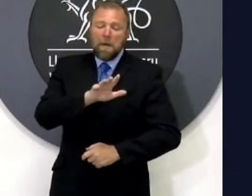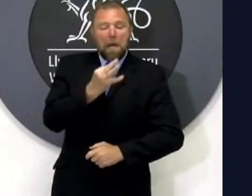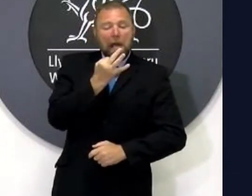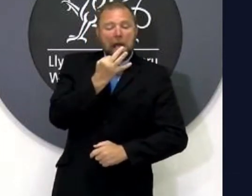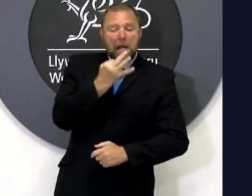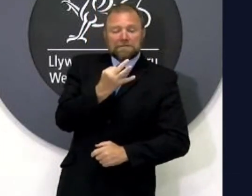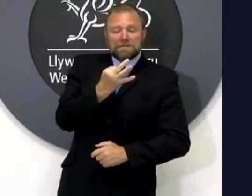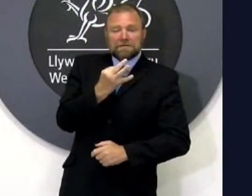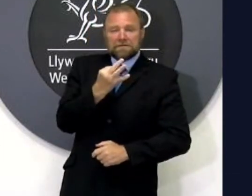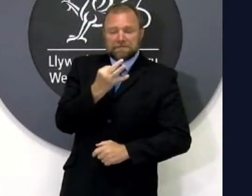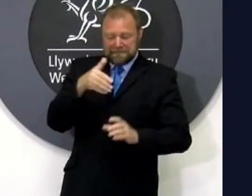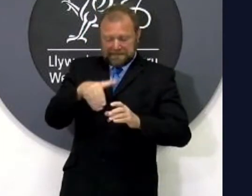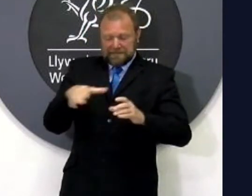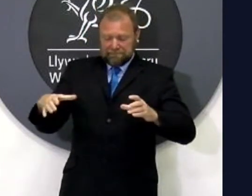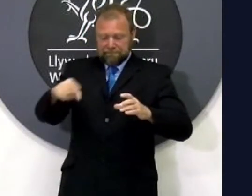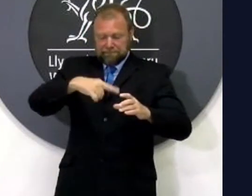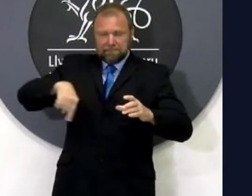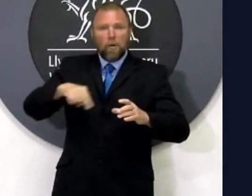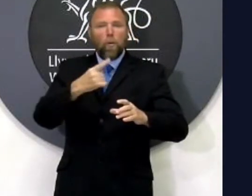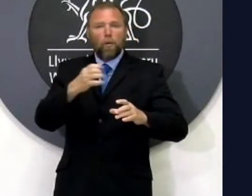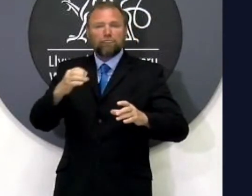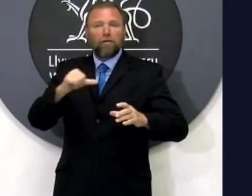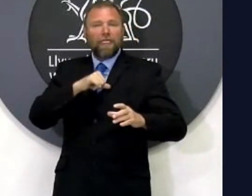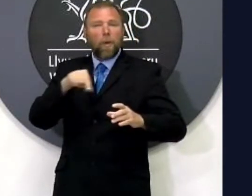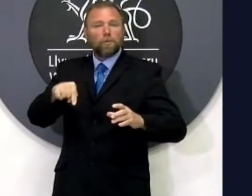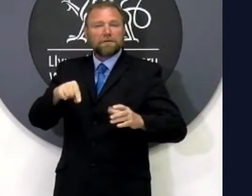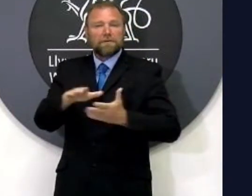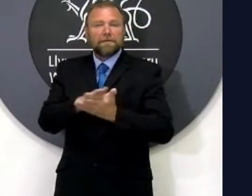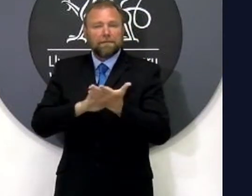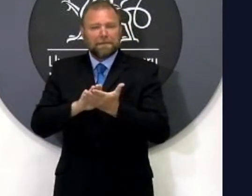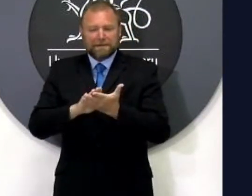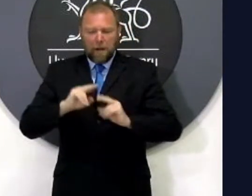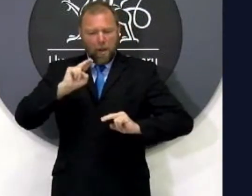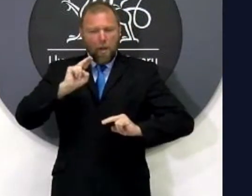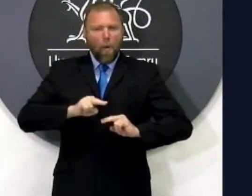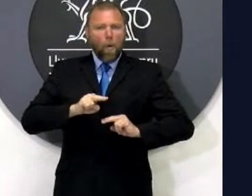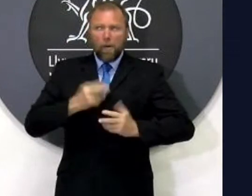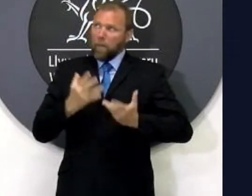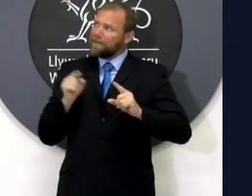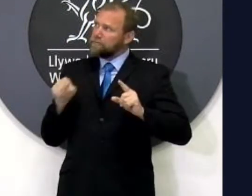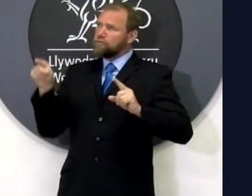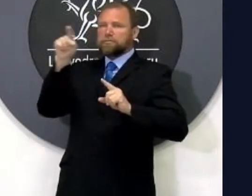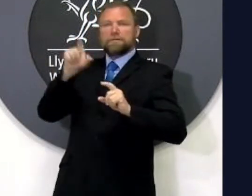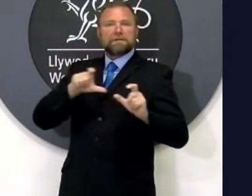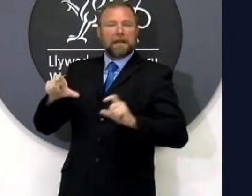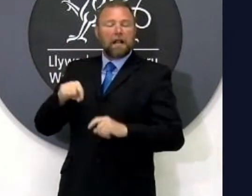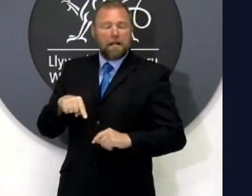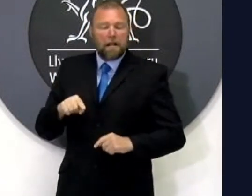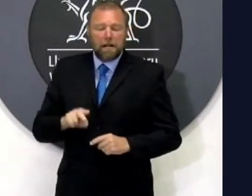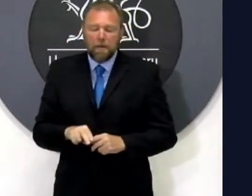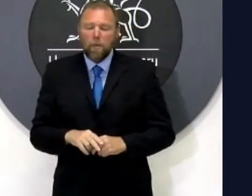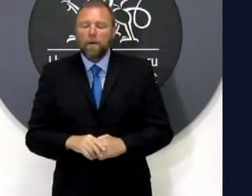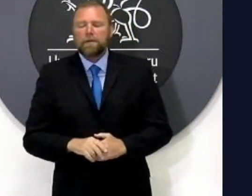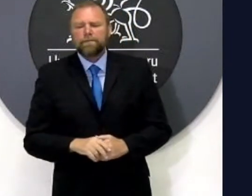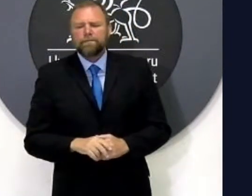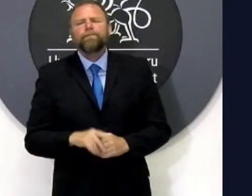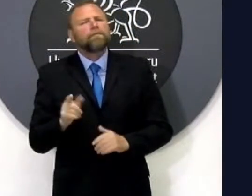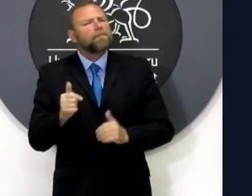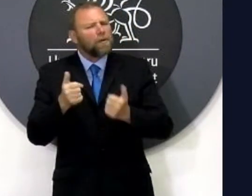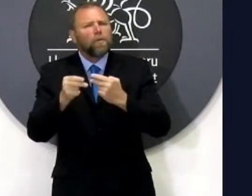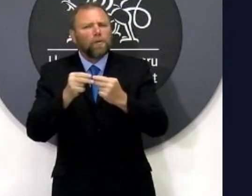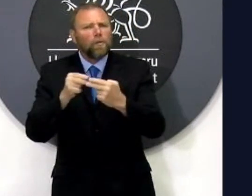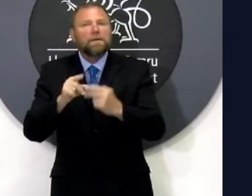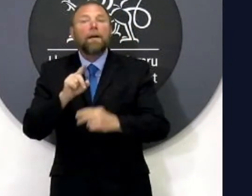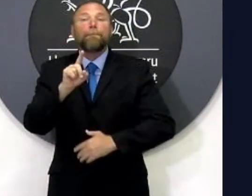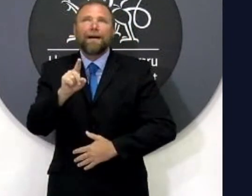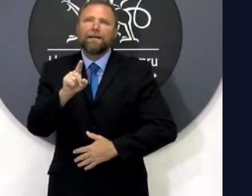800,000 at the moment, the lowest of the 4 UK nations. And that's really good news. But of course, as we've seen repeatedly